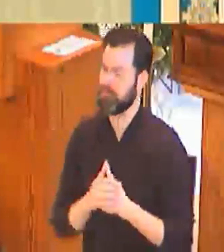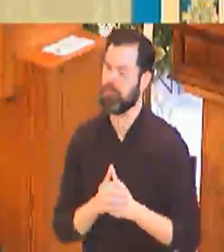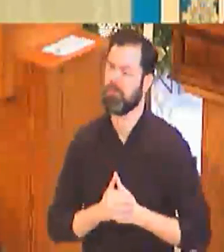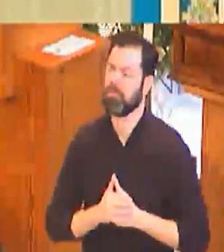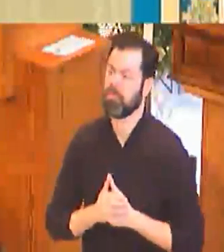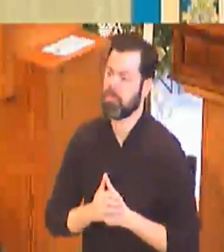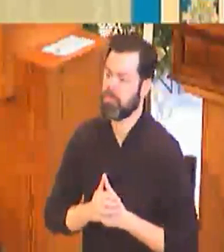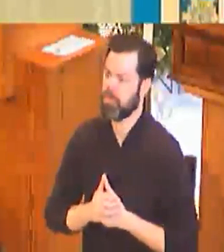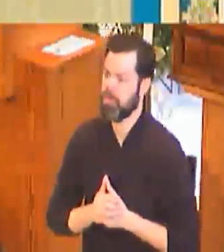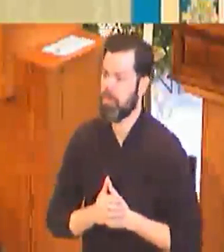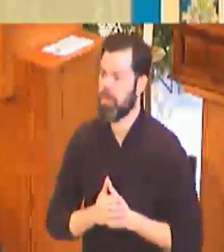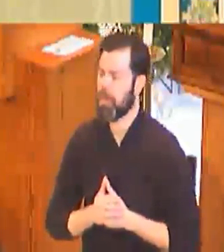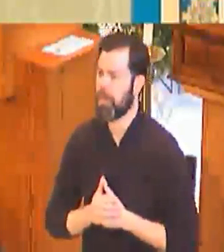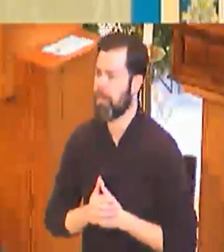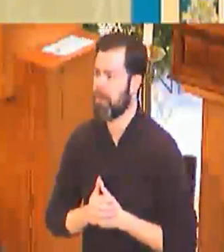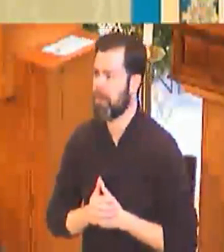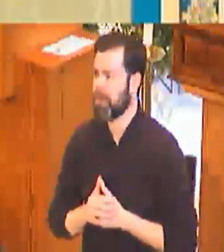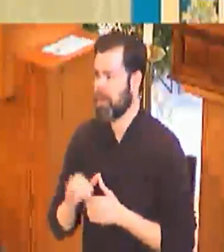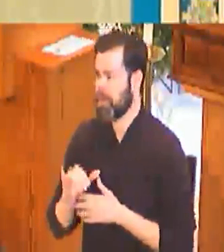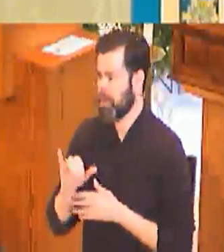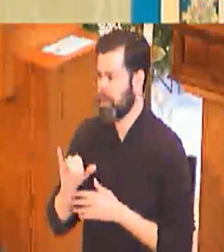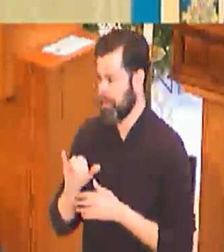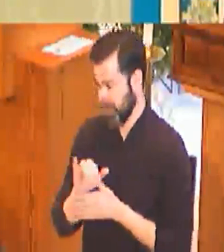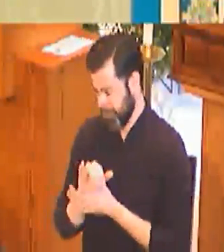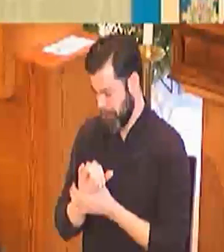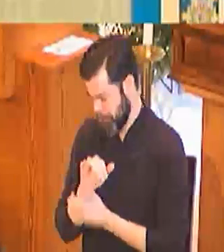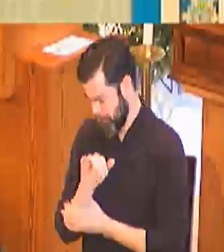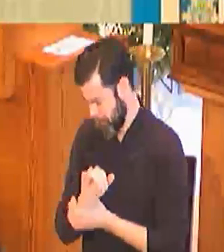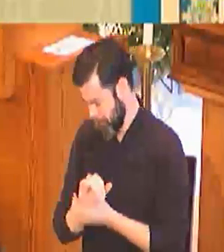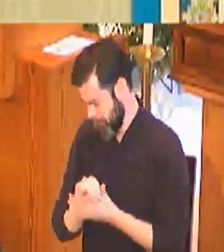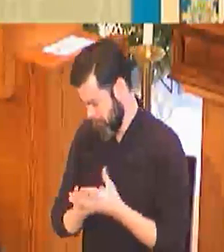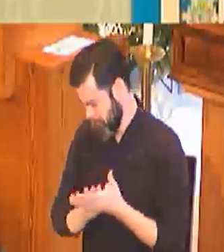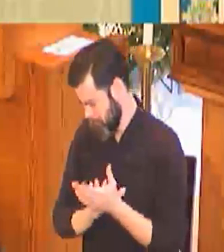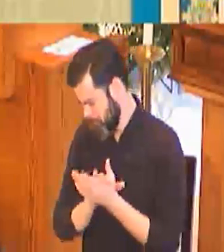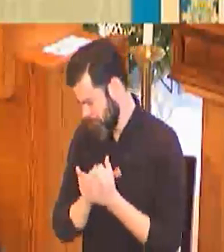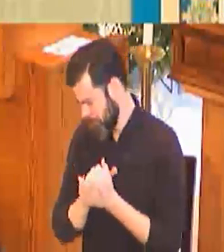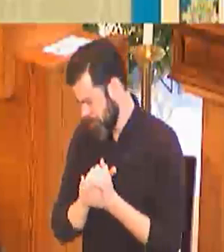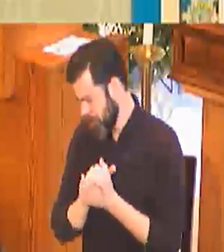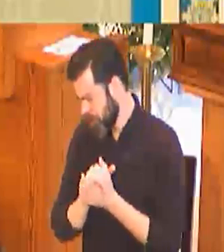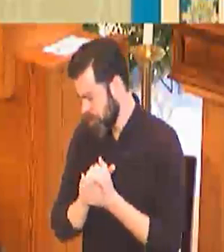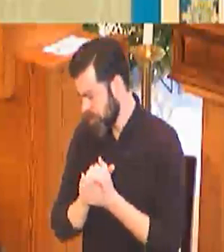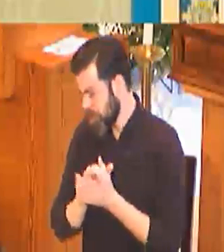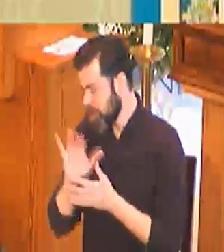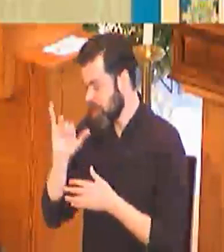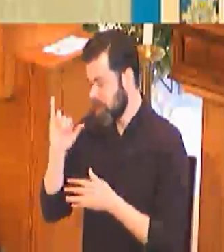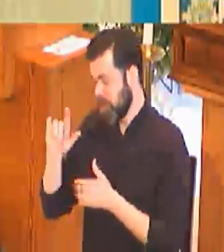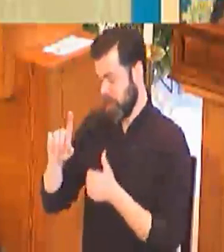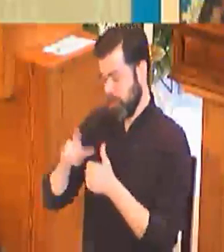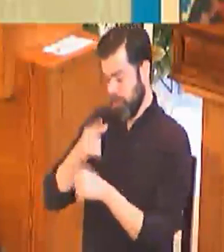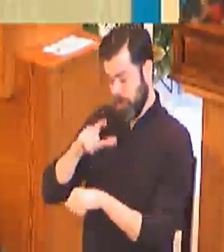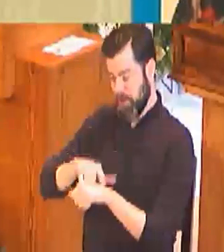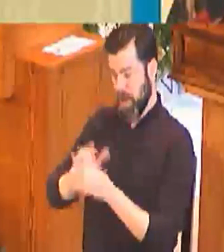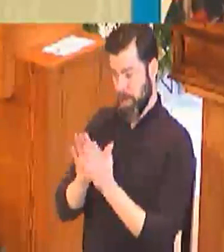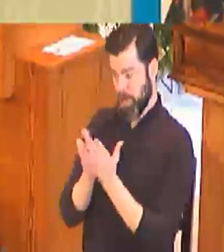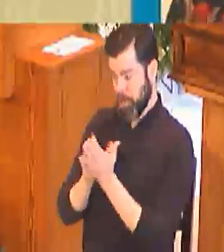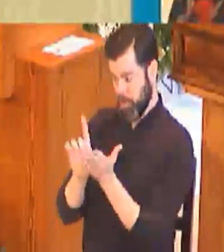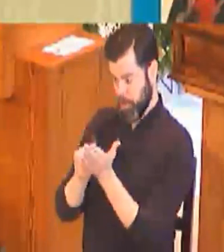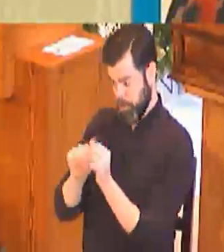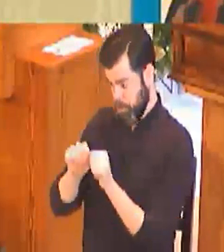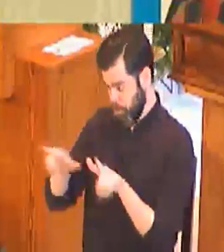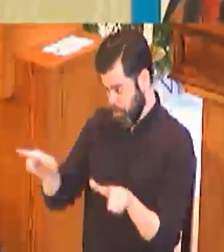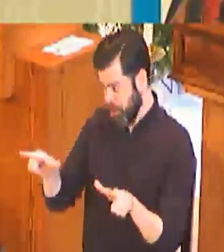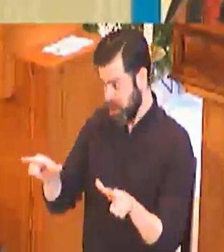book was actually left out for a number of years in several editions of the book, because there was a thinking